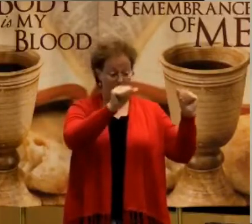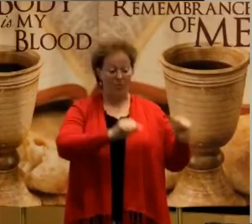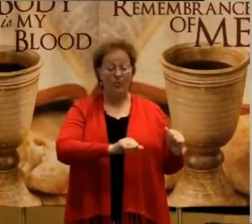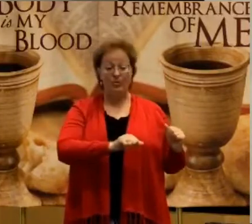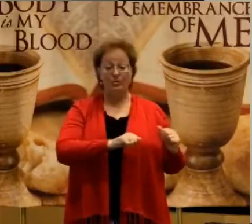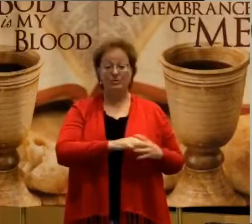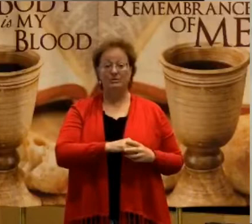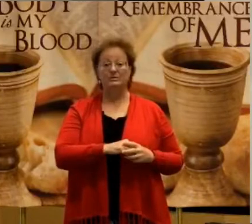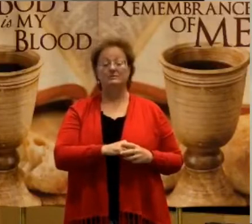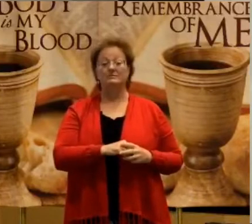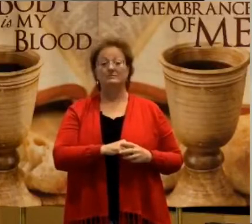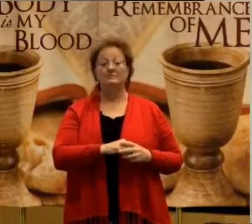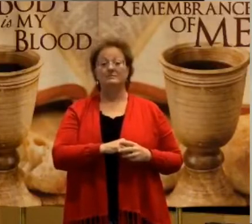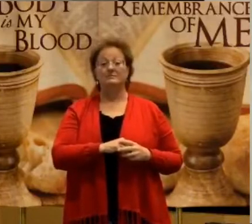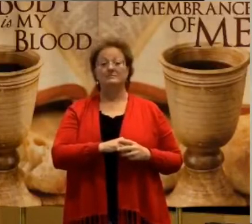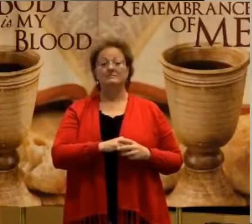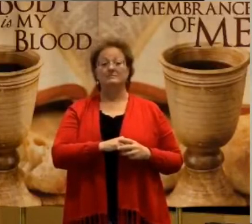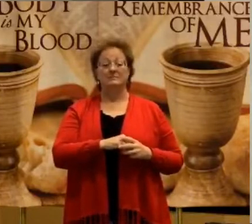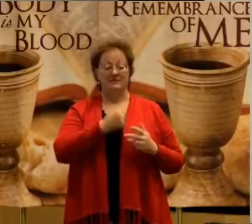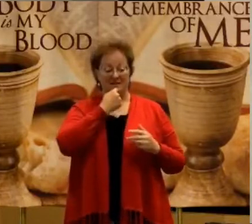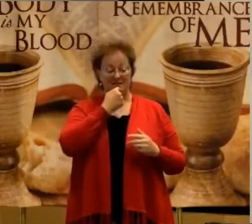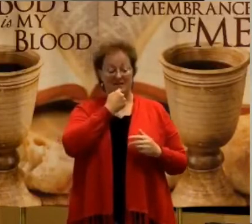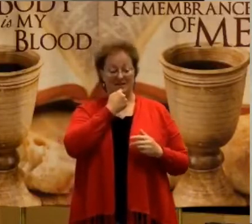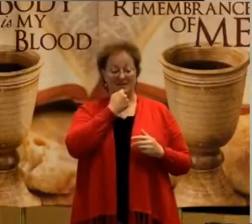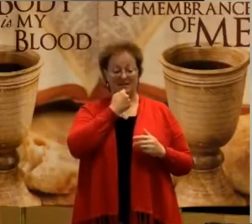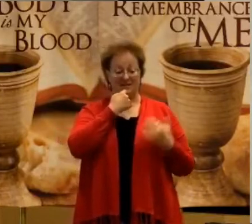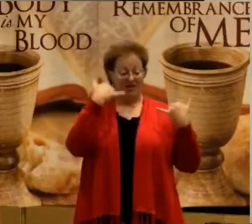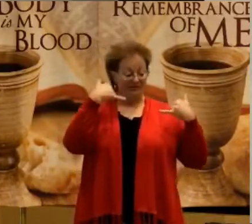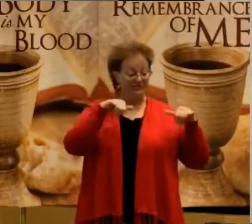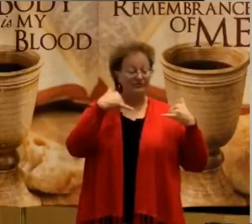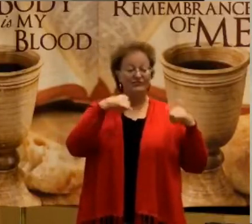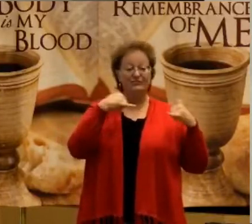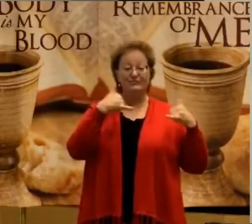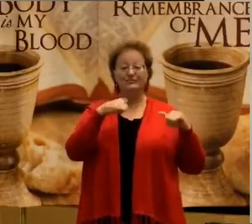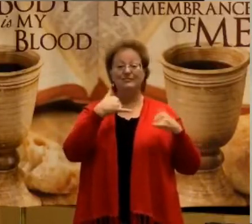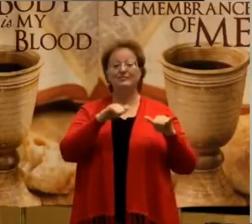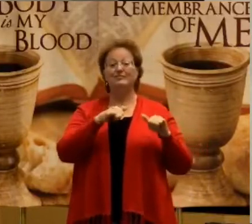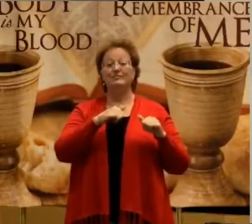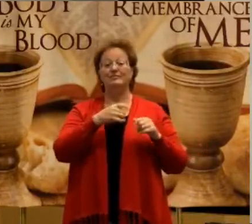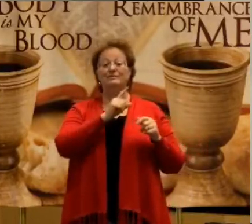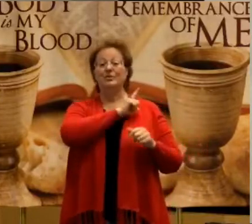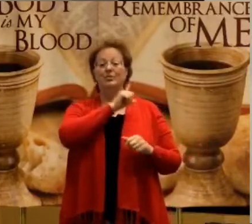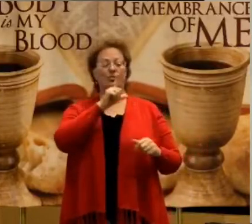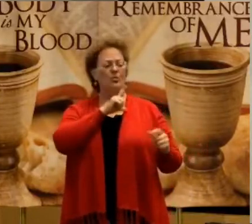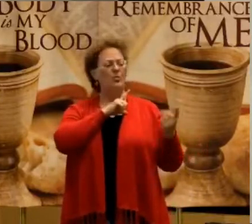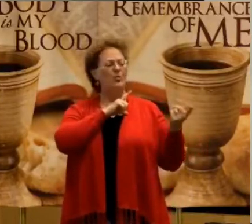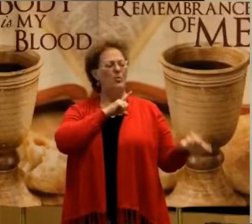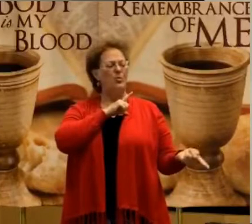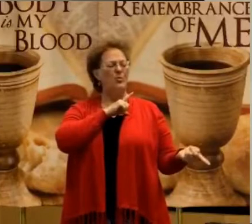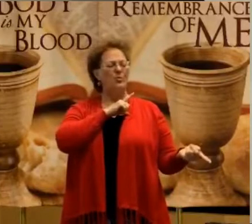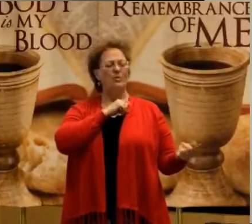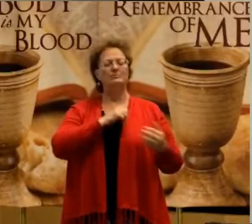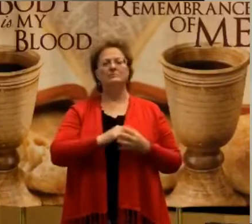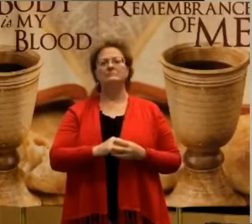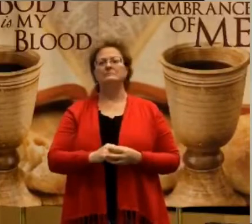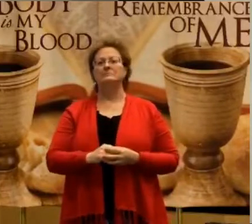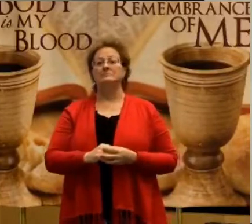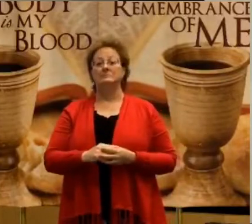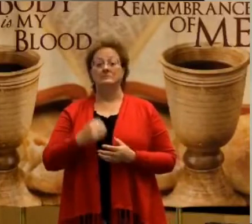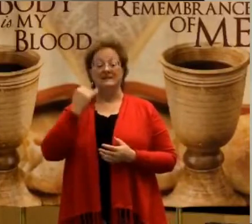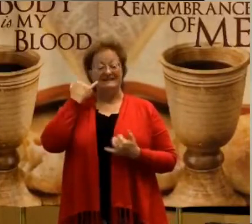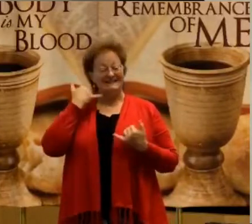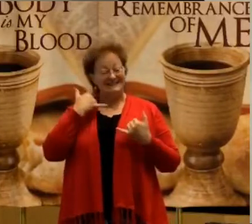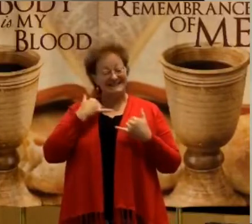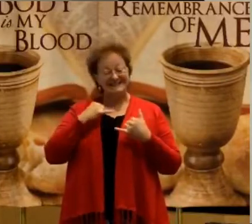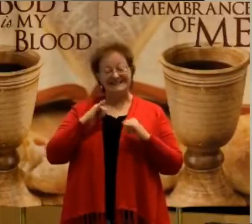that he made, and then he announces that there's going to be a festival to the Lord. It's like he's thinking, well, somehow if I can still just